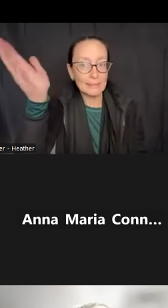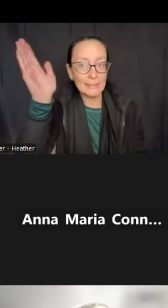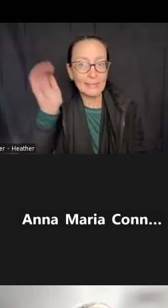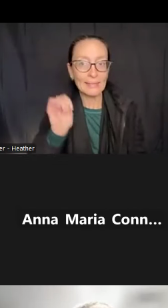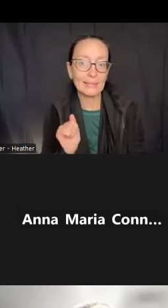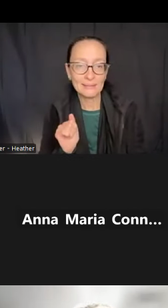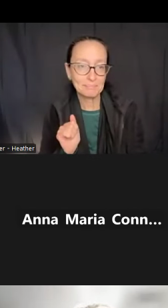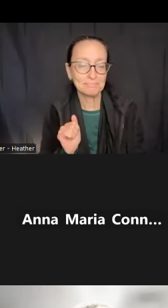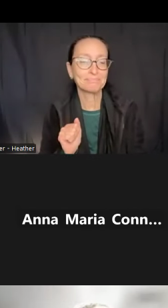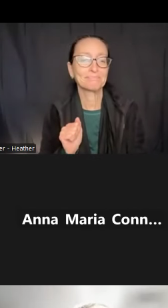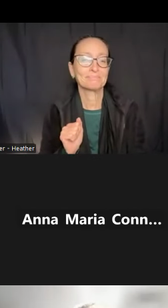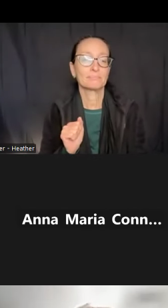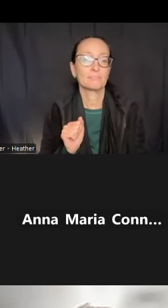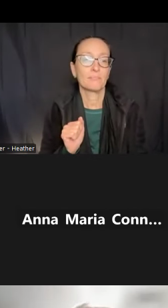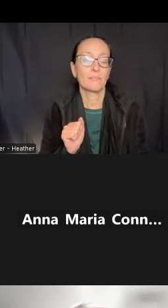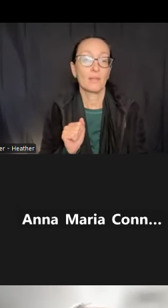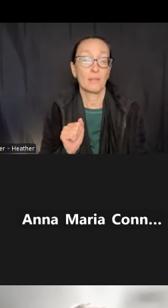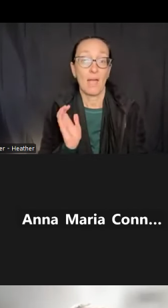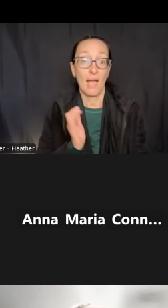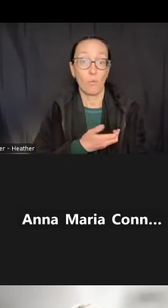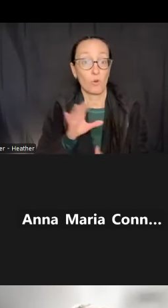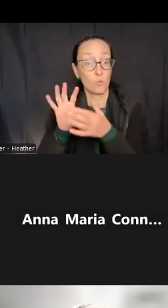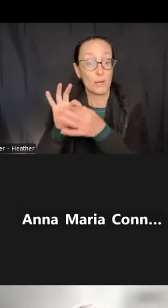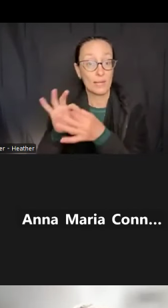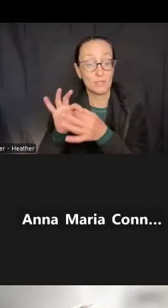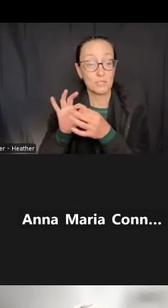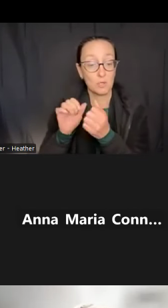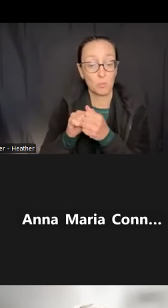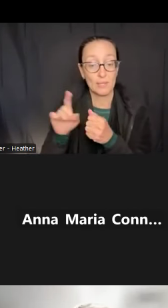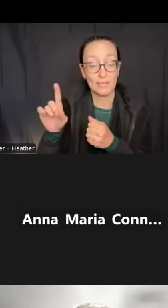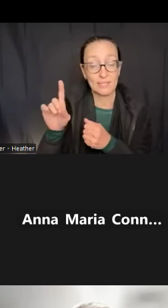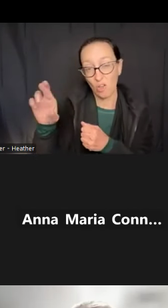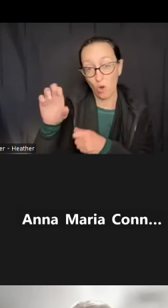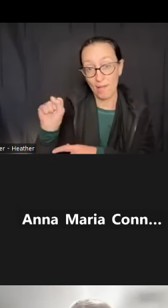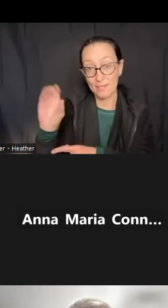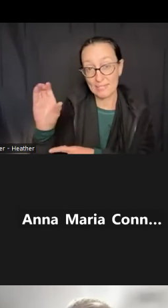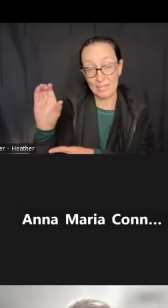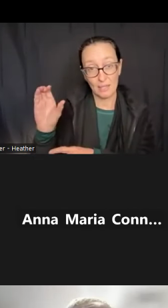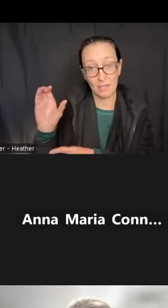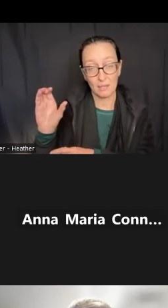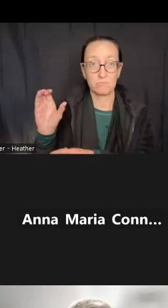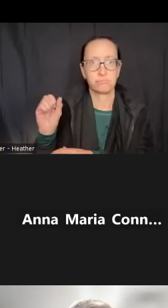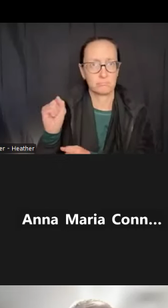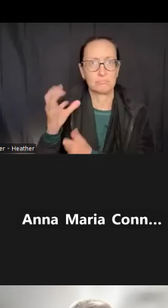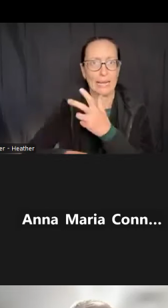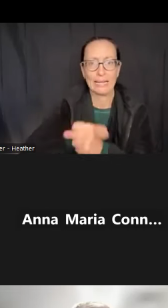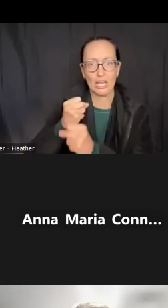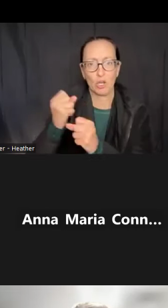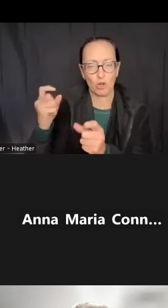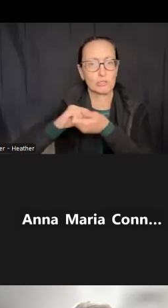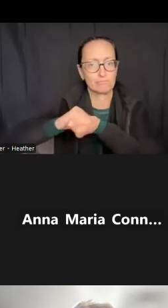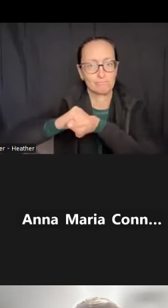The relationship we have had with the disability rights has been years, and we